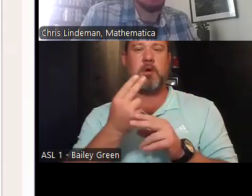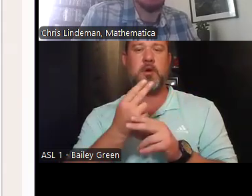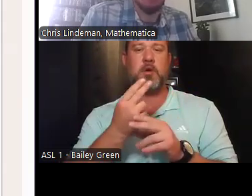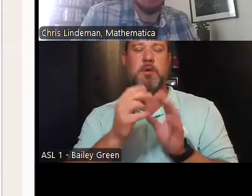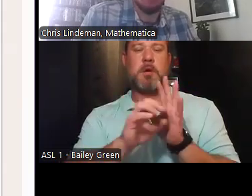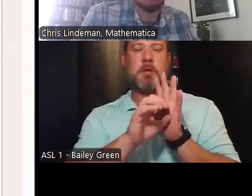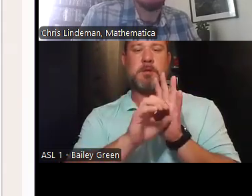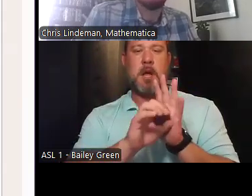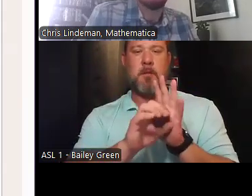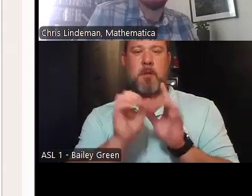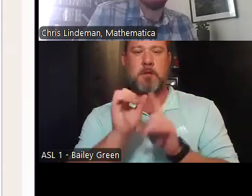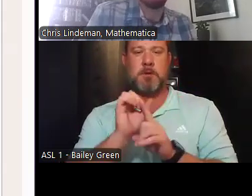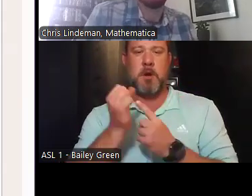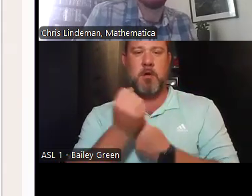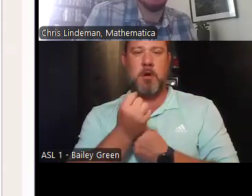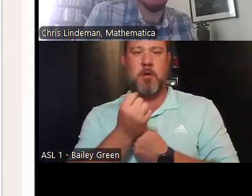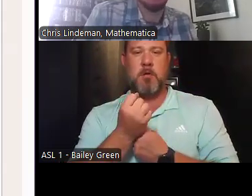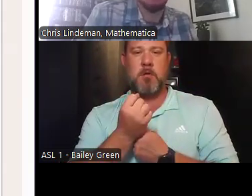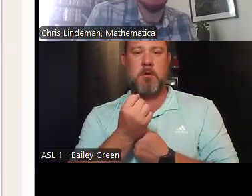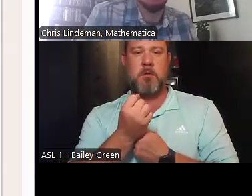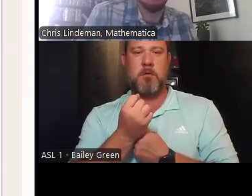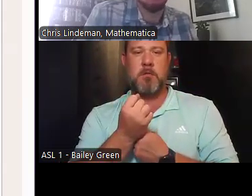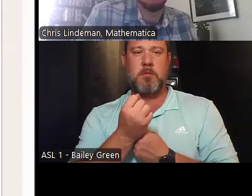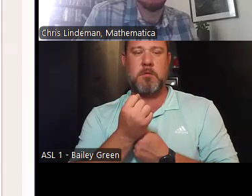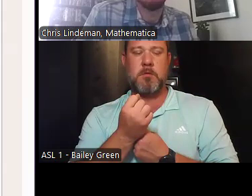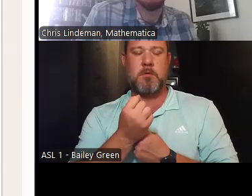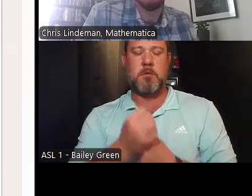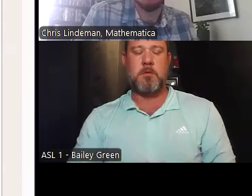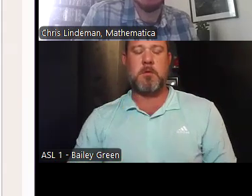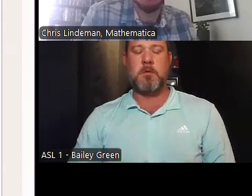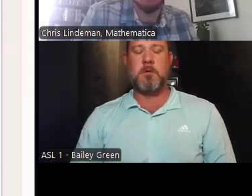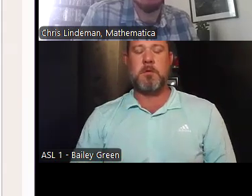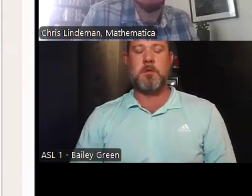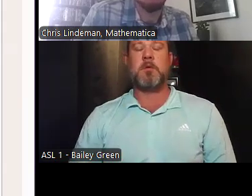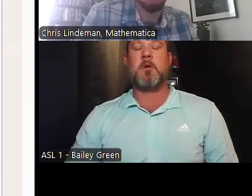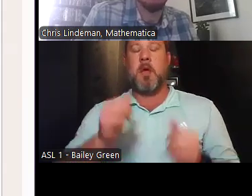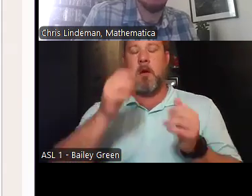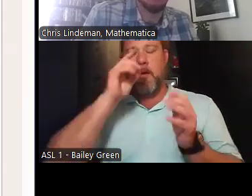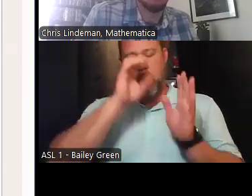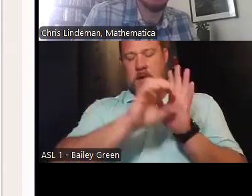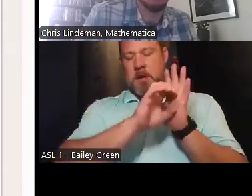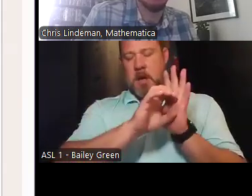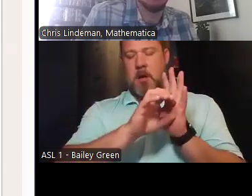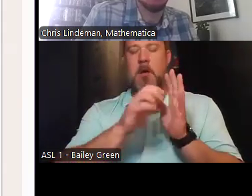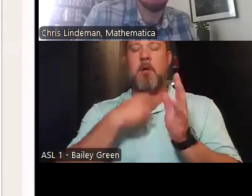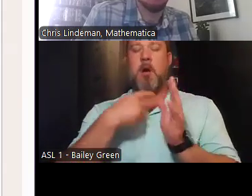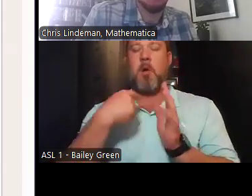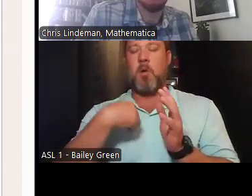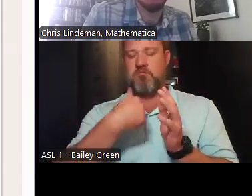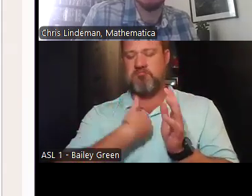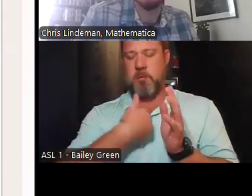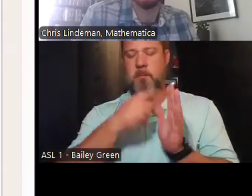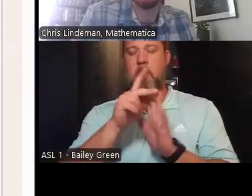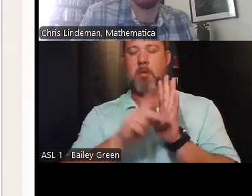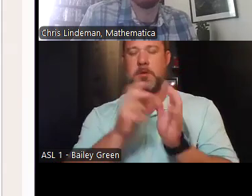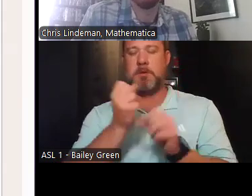example scenario. So let's imagine we are a policymaker for the Area Agency on Aging. We